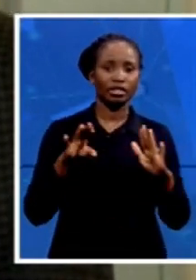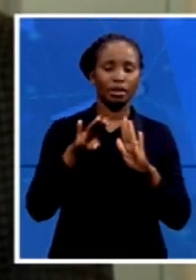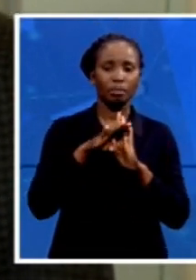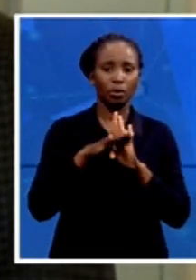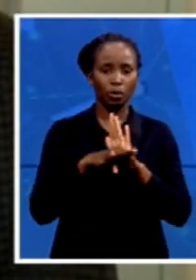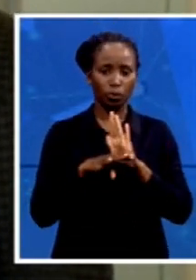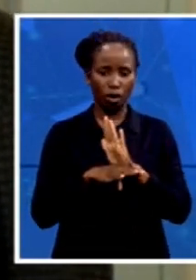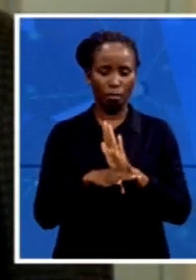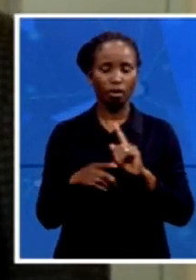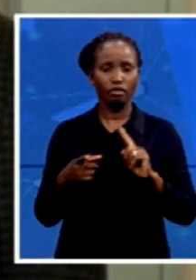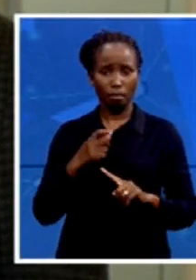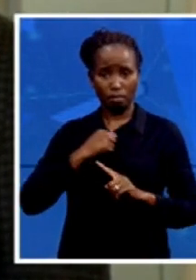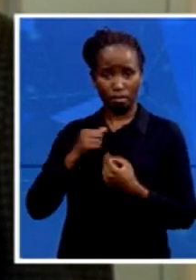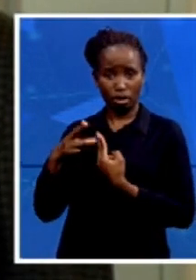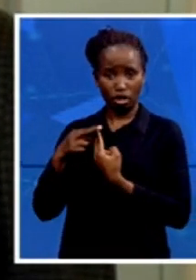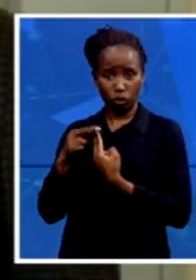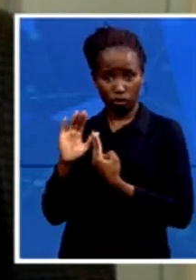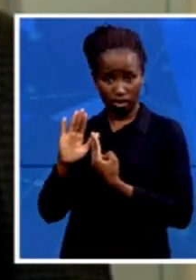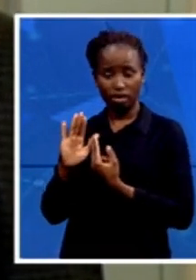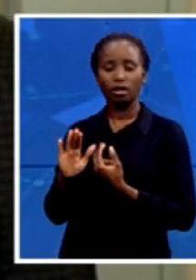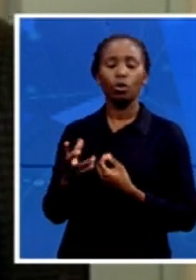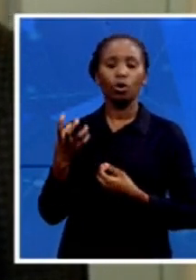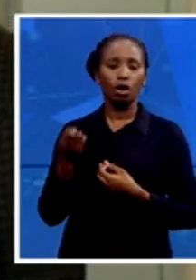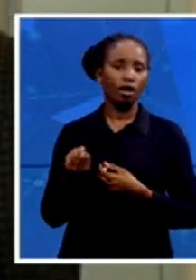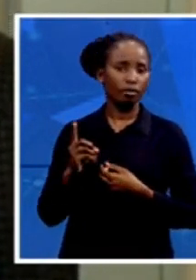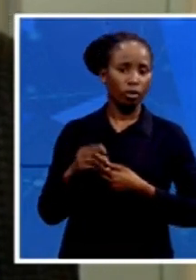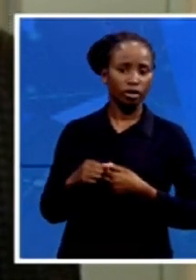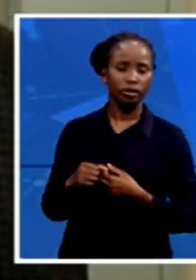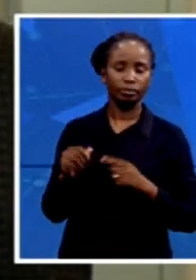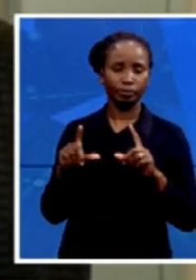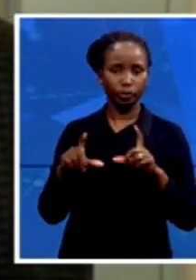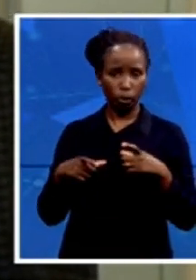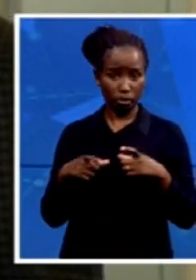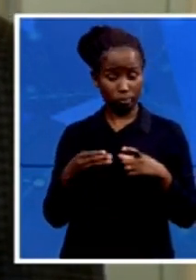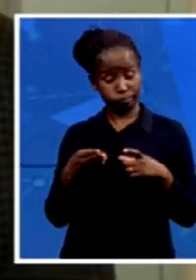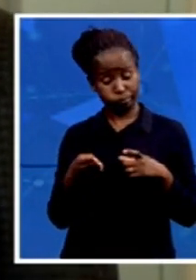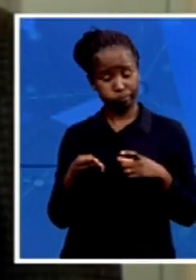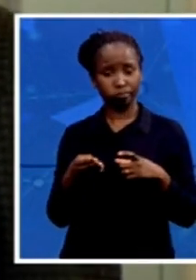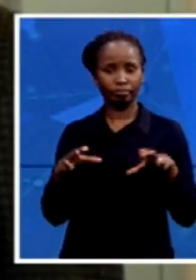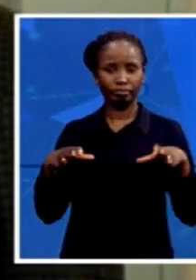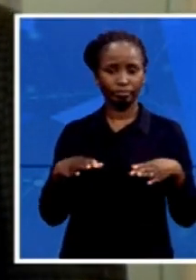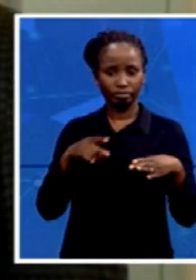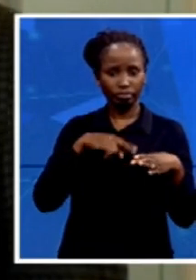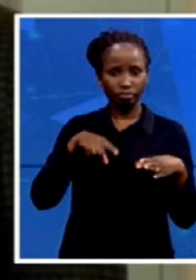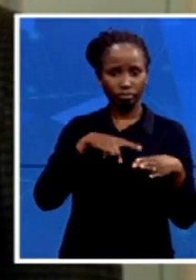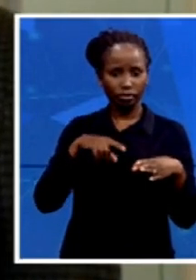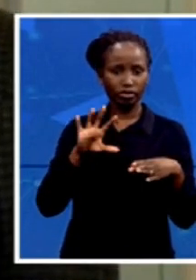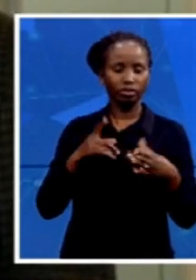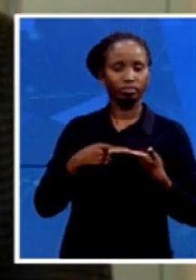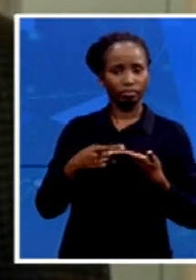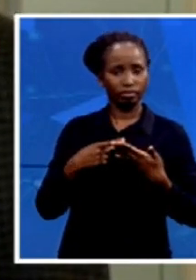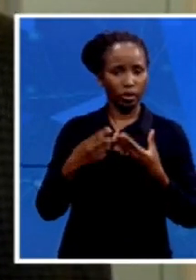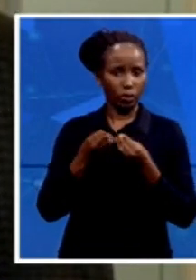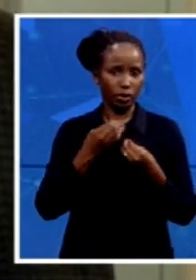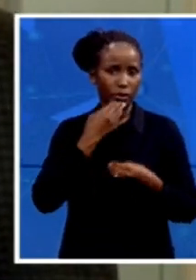we have a robotics committee which is in line with discussions management. We're going to run a robotics program,